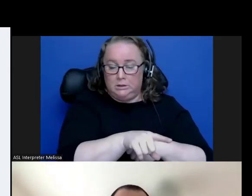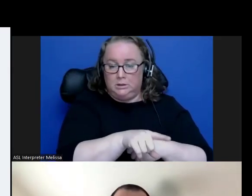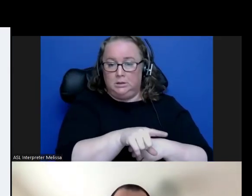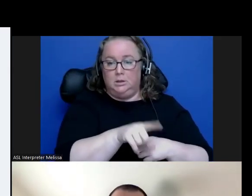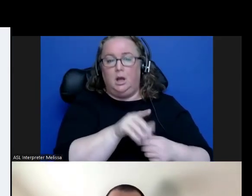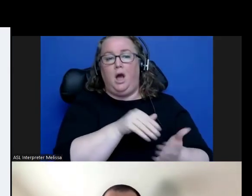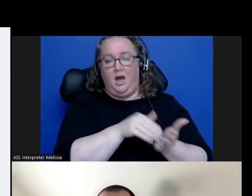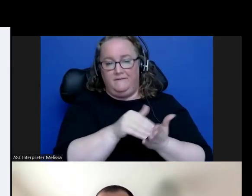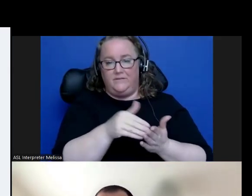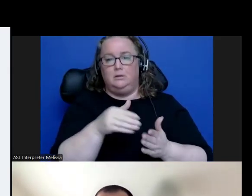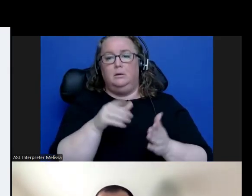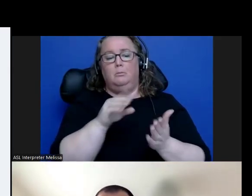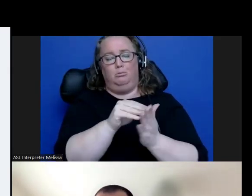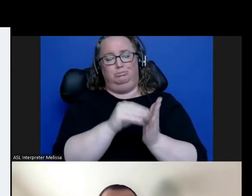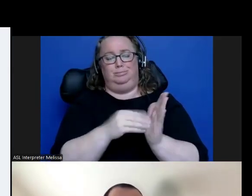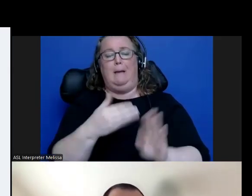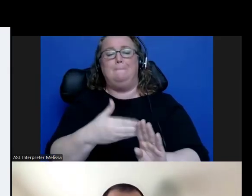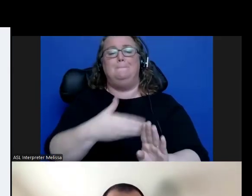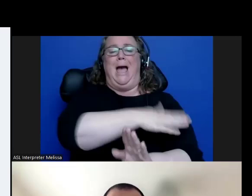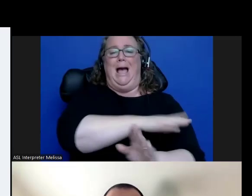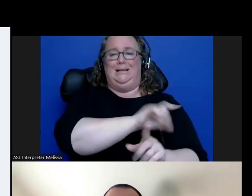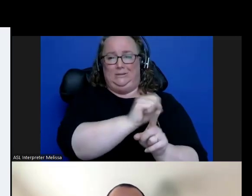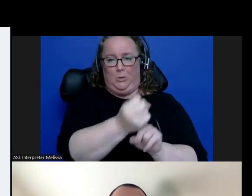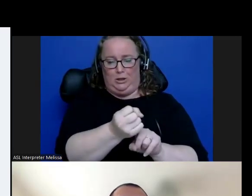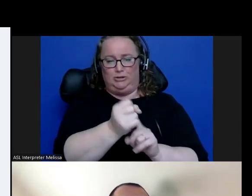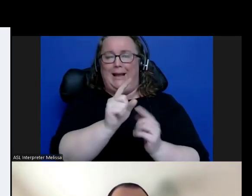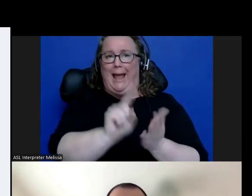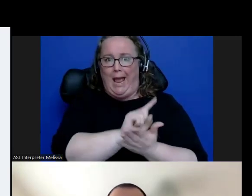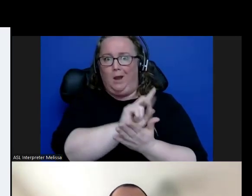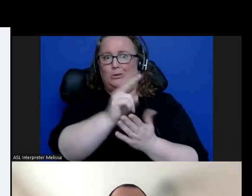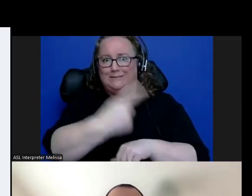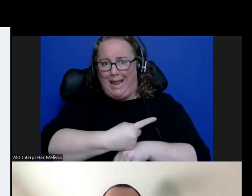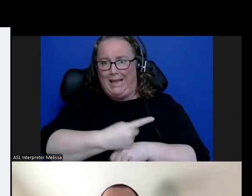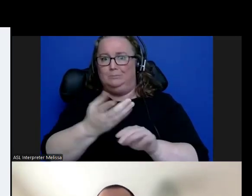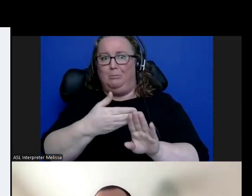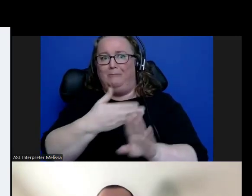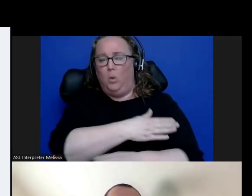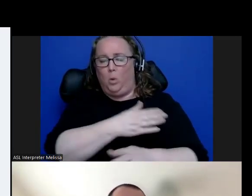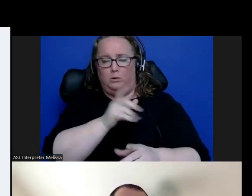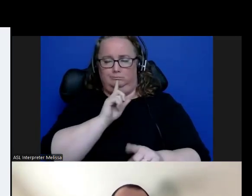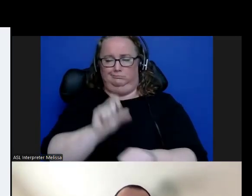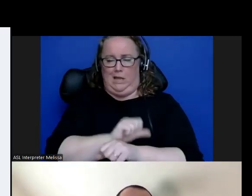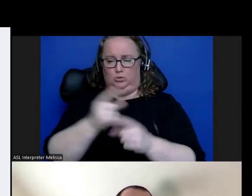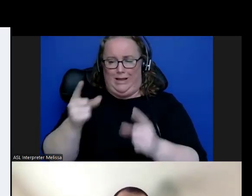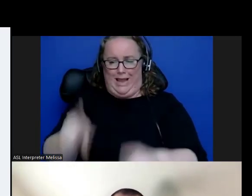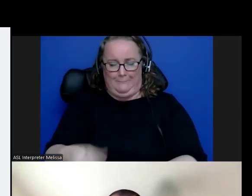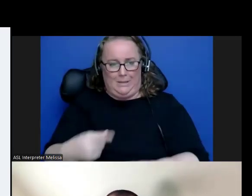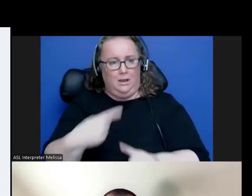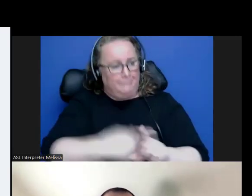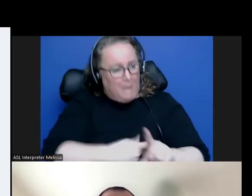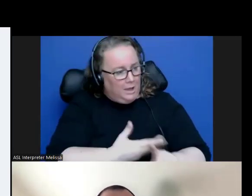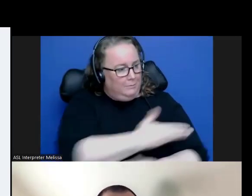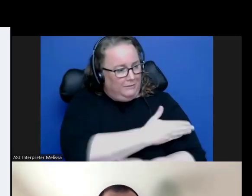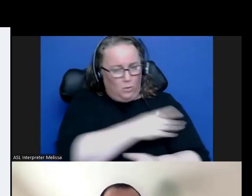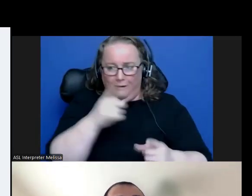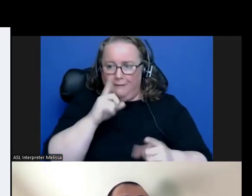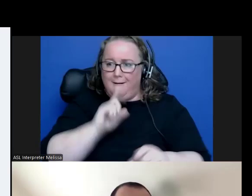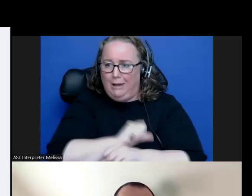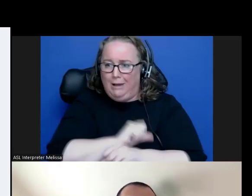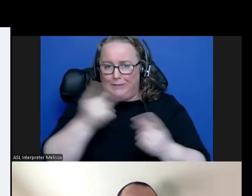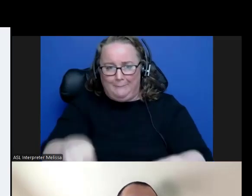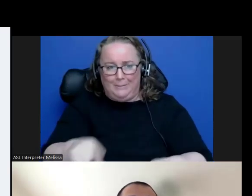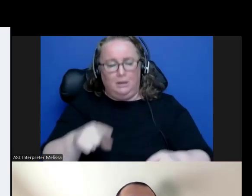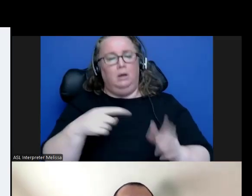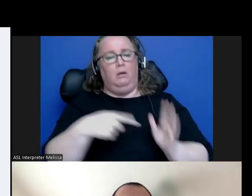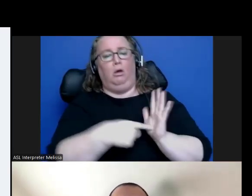past circumstances from hours before, from days before, sometimes months before, about people's patterns